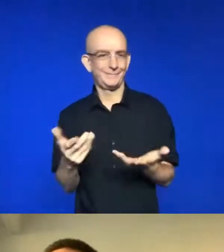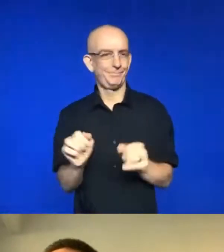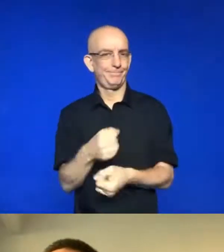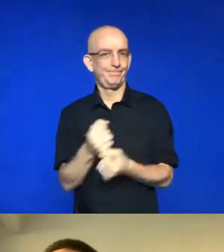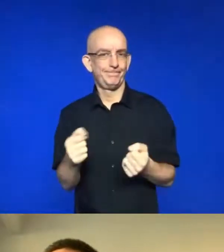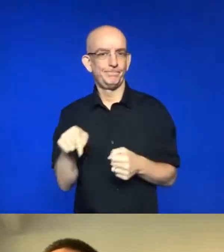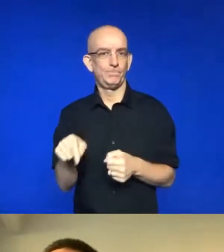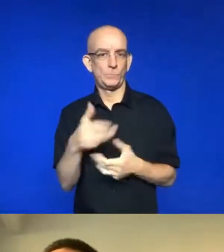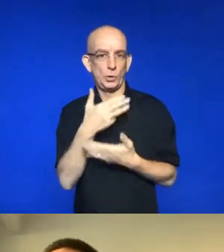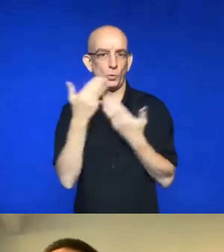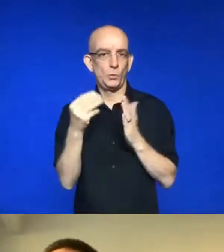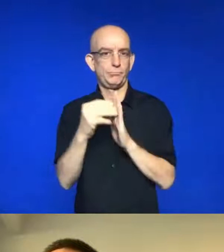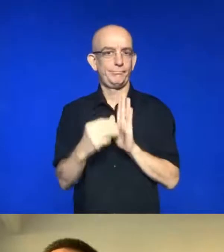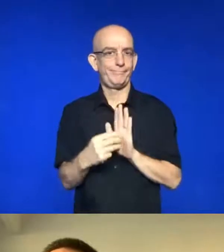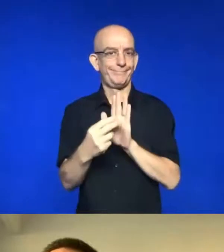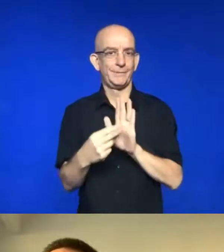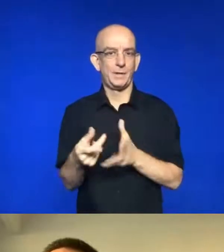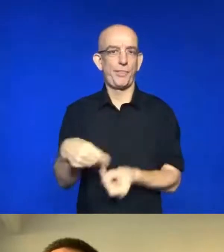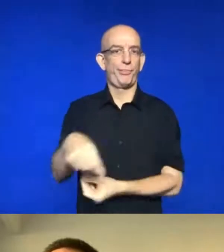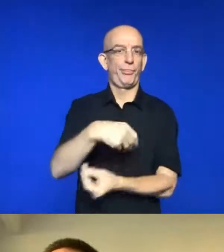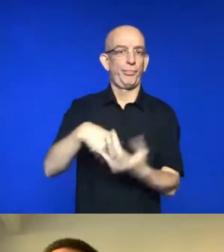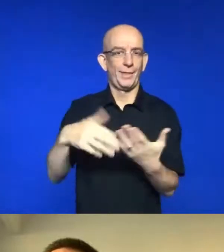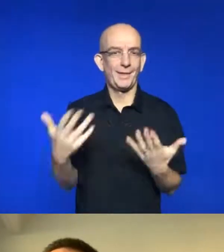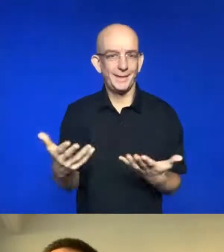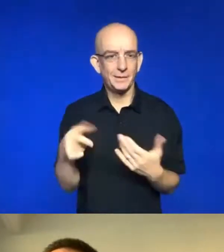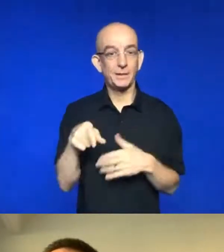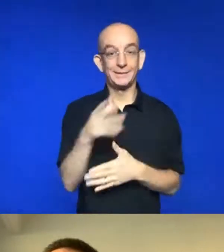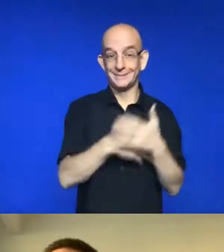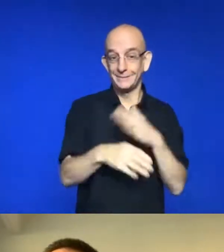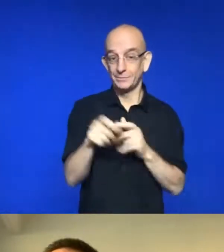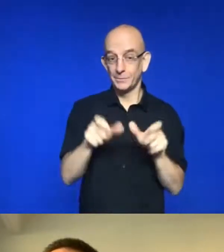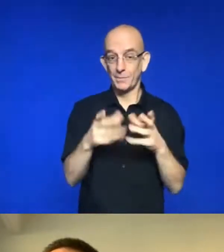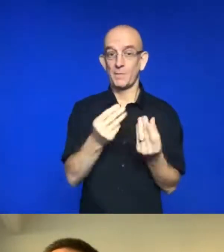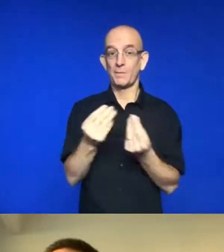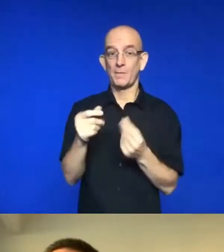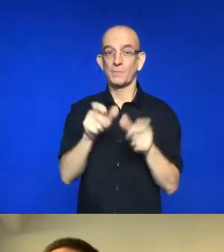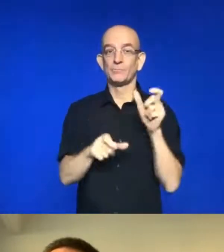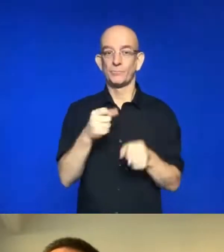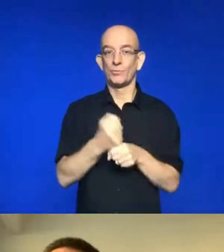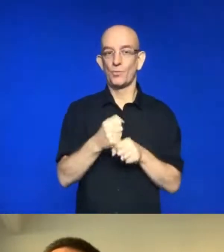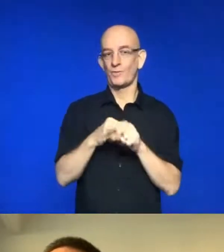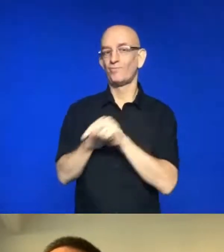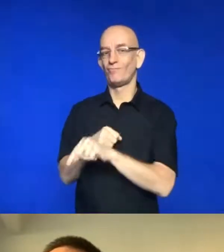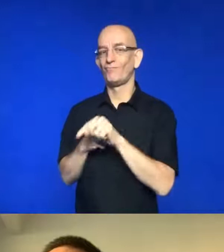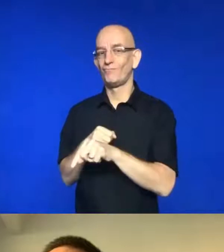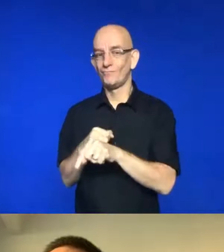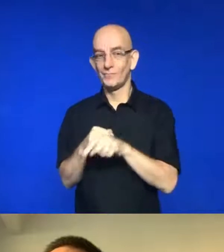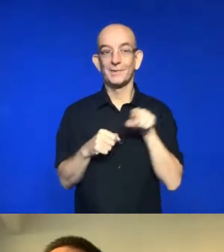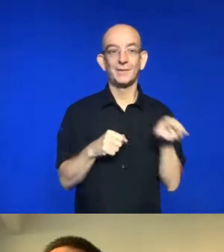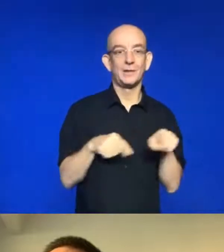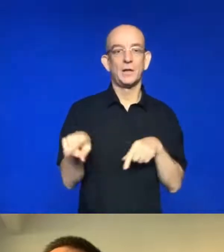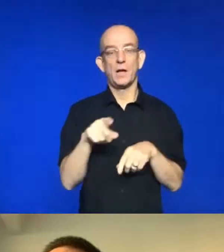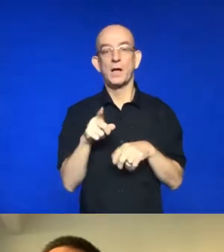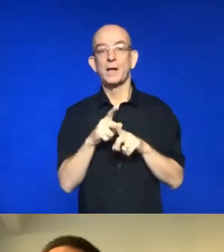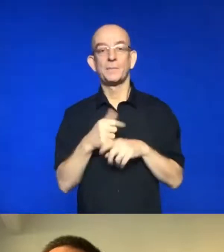are self-employed. So having, for instance, a disability support allowance to cover the disability related cost that